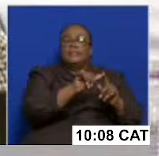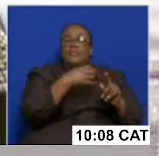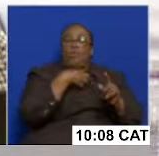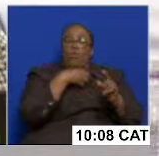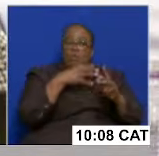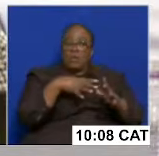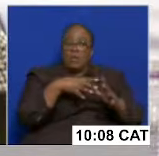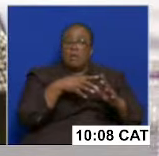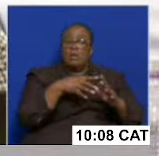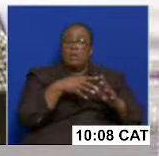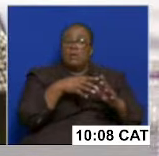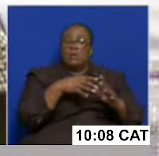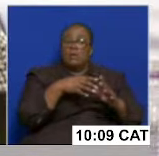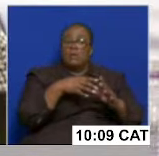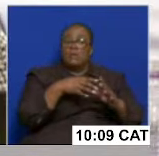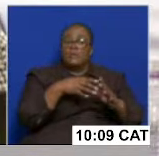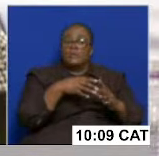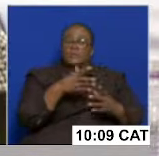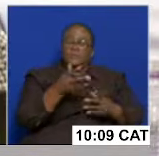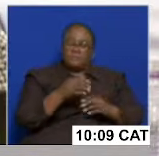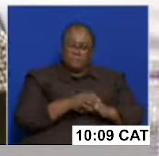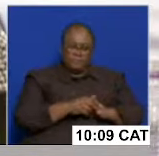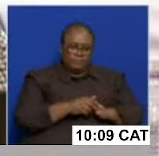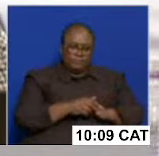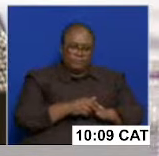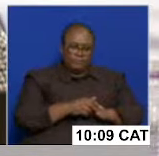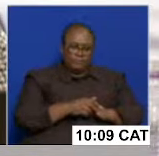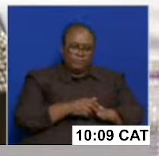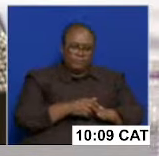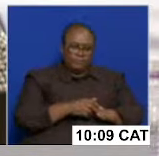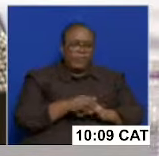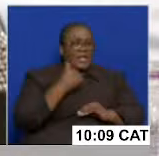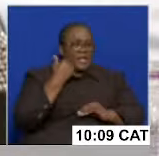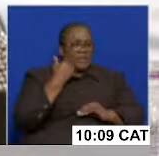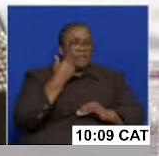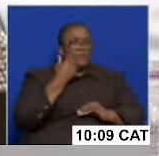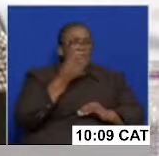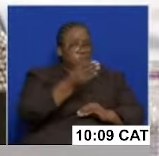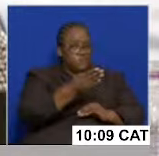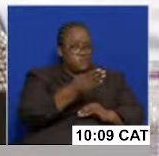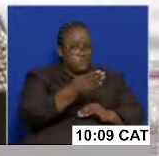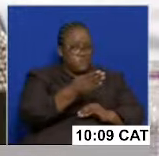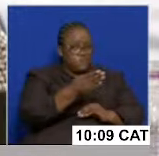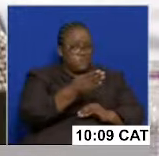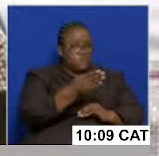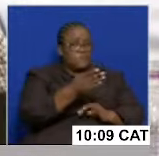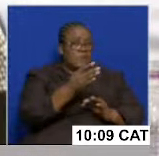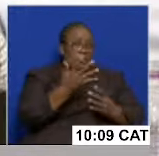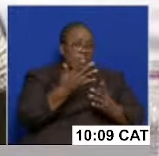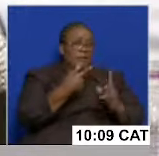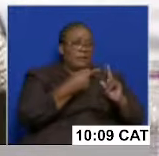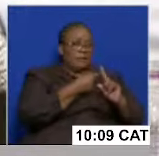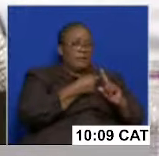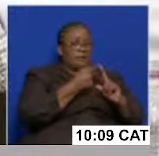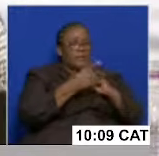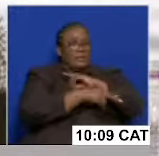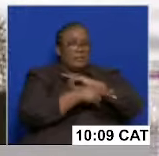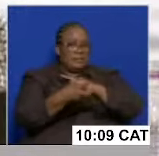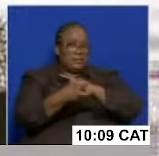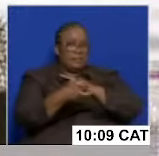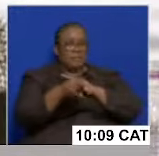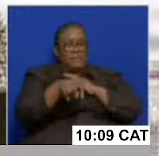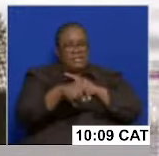Okay. If they are there, then they need to steal them.